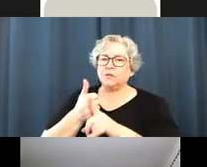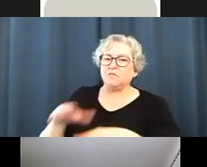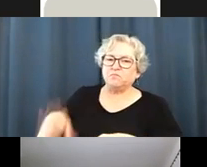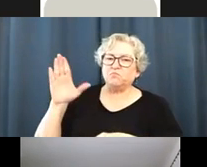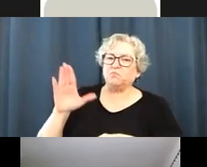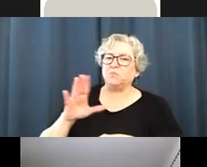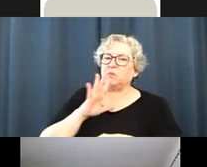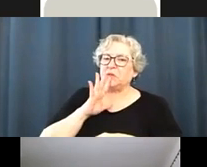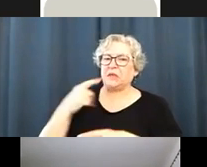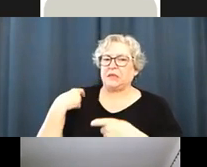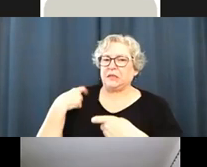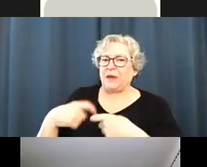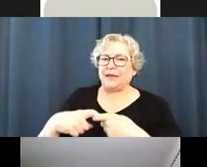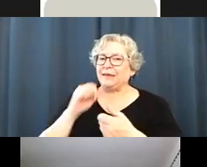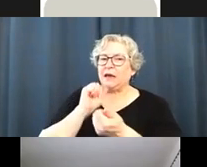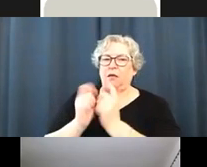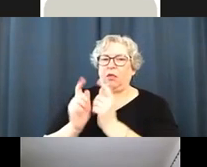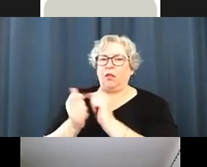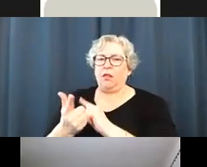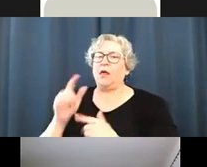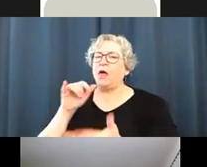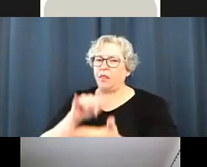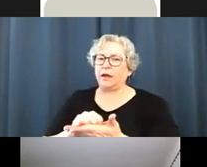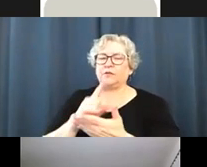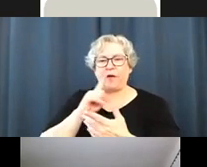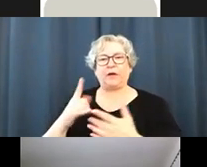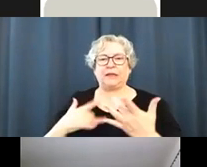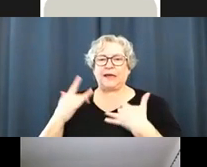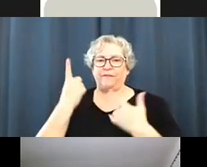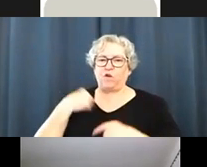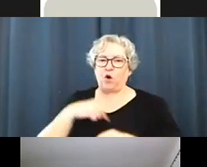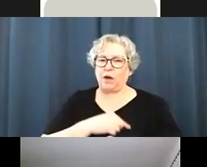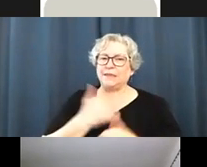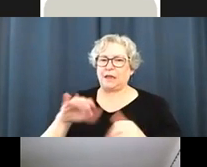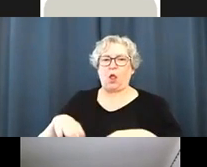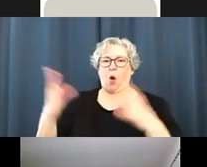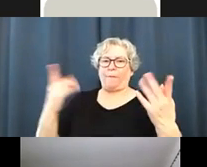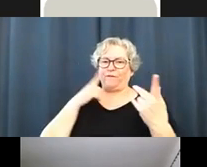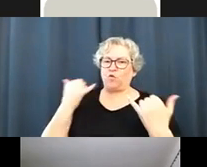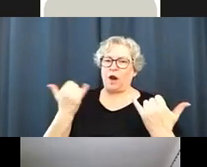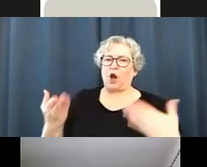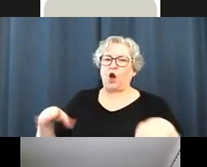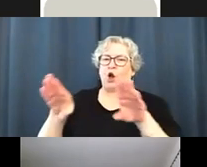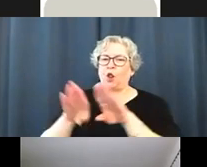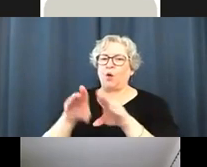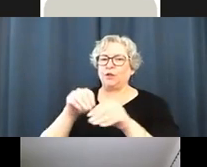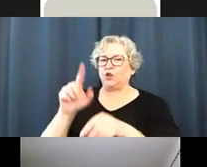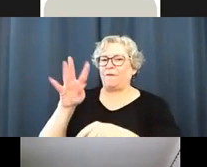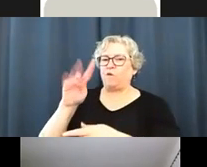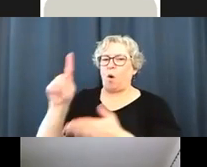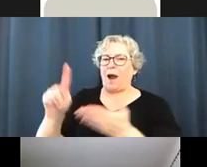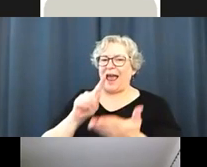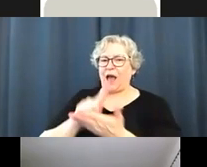and not a translated speaker. We're very excited about that. That is still open at this moment. It closes in about 24 hours,